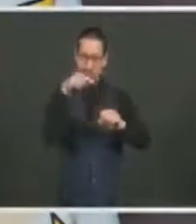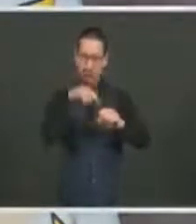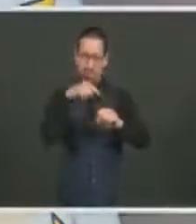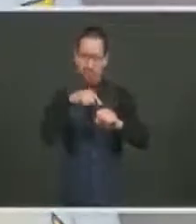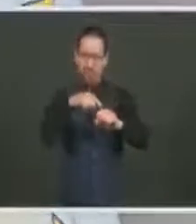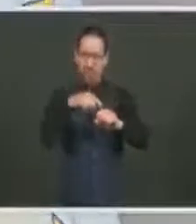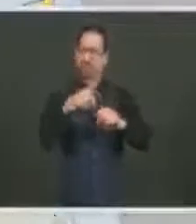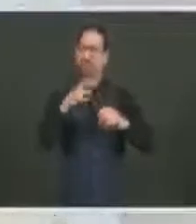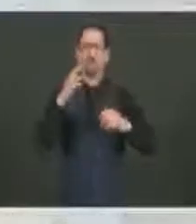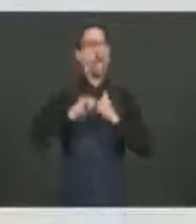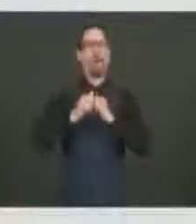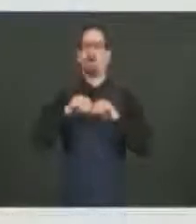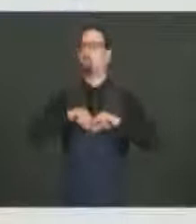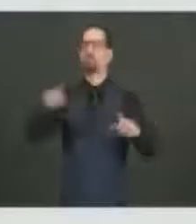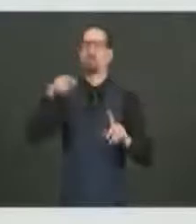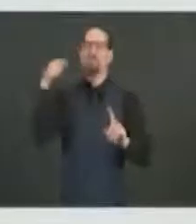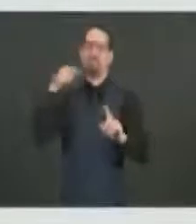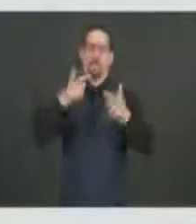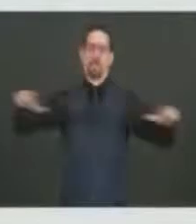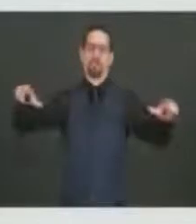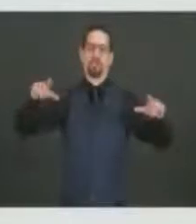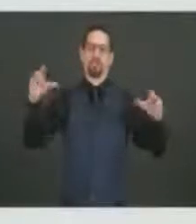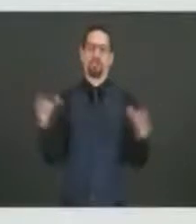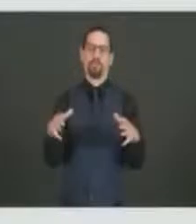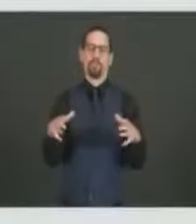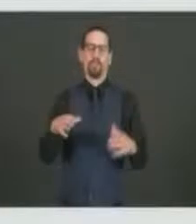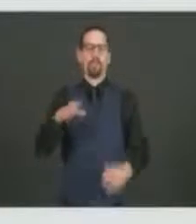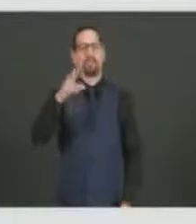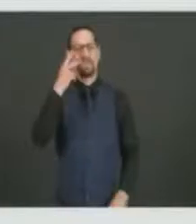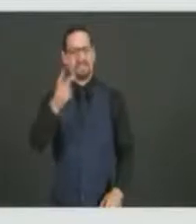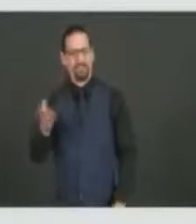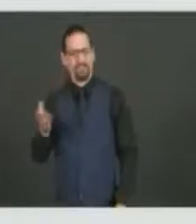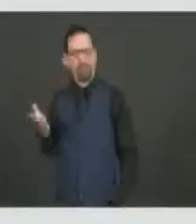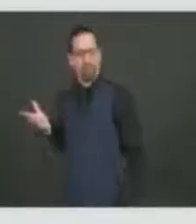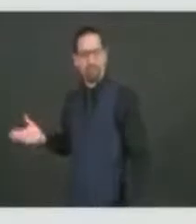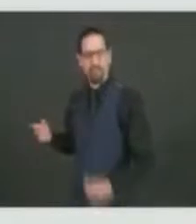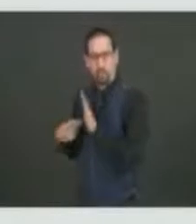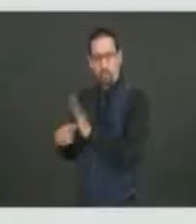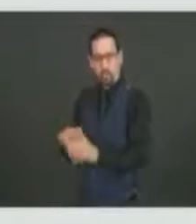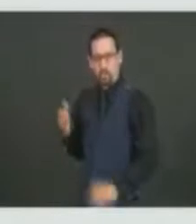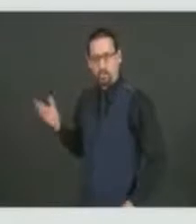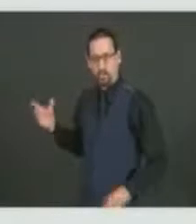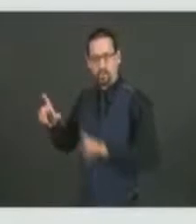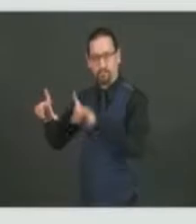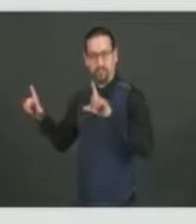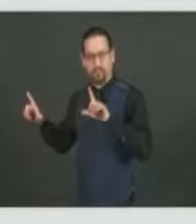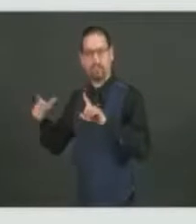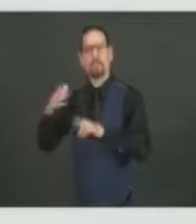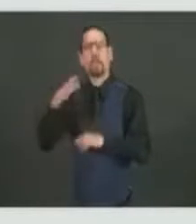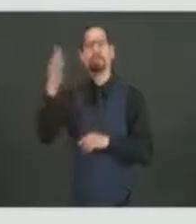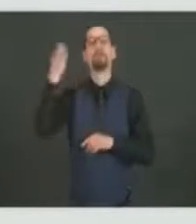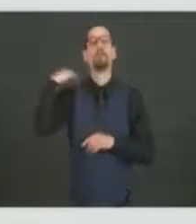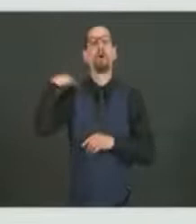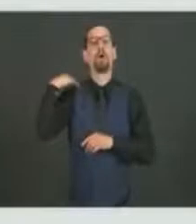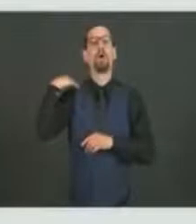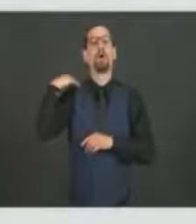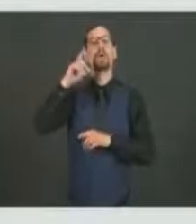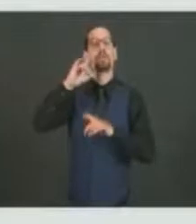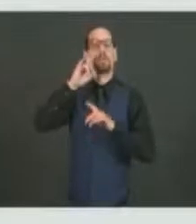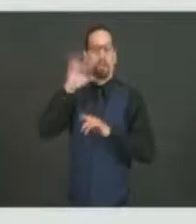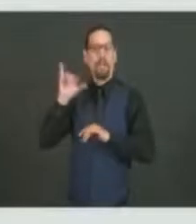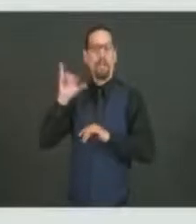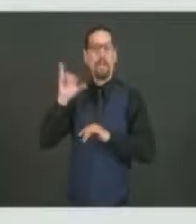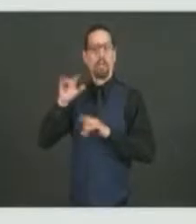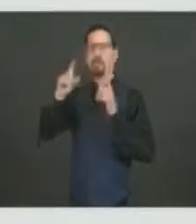again, I want you to note this is a bit different than the phase 3 slide I put up a week ago. Phase 3 will